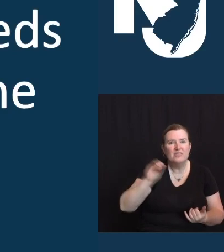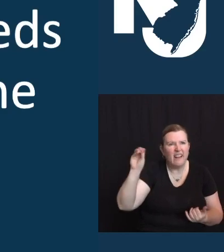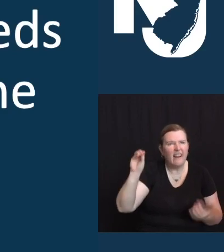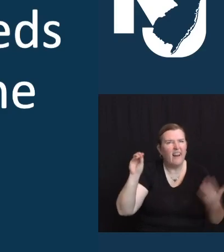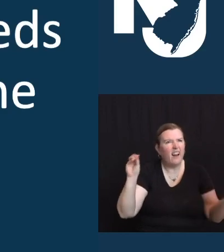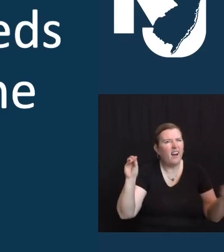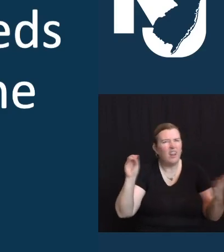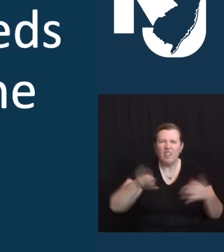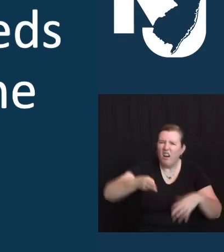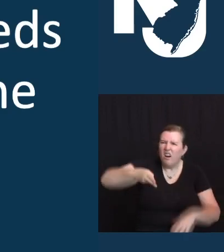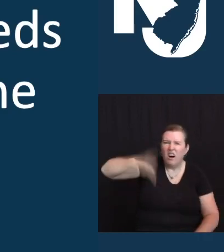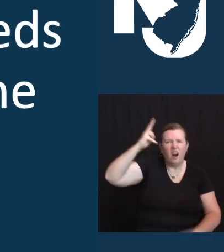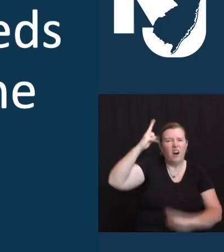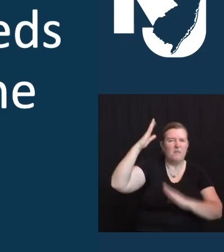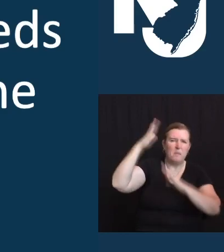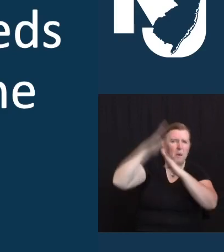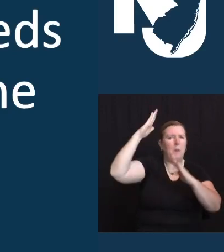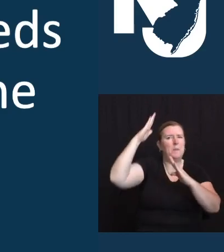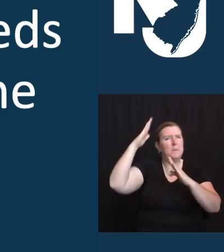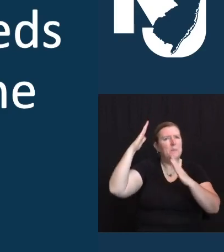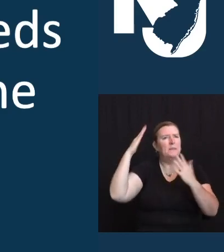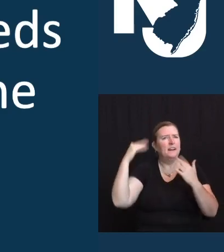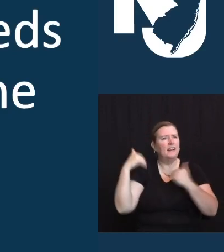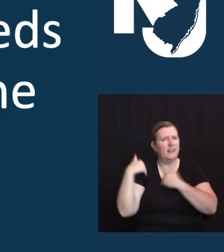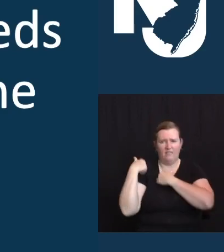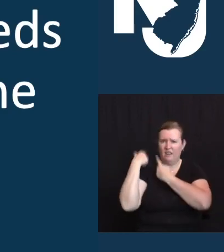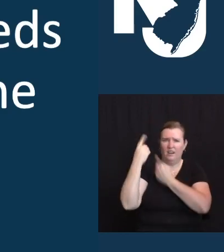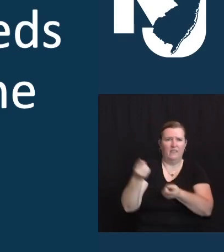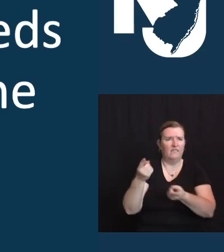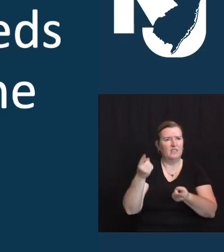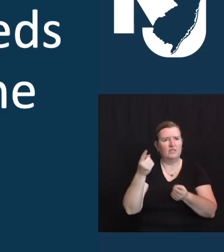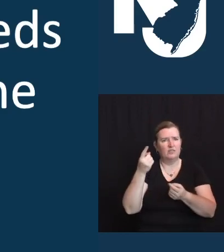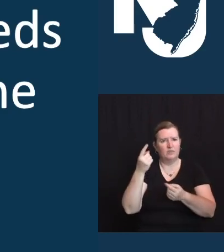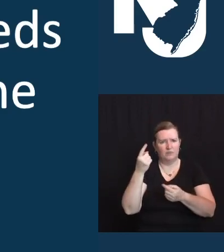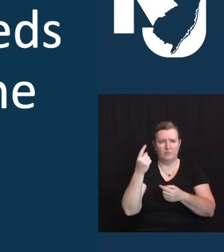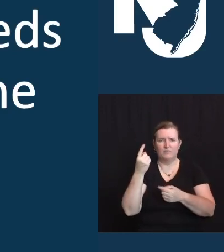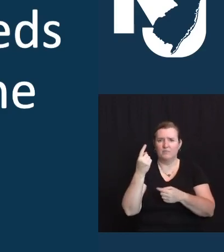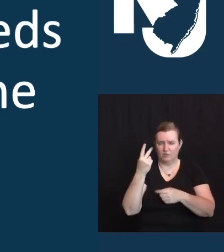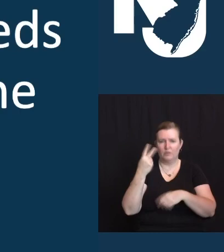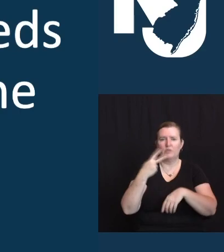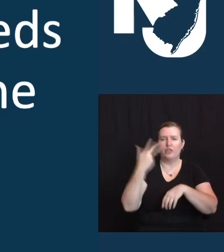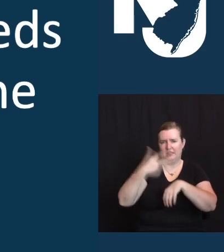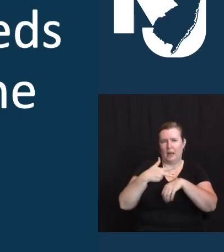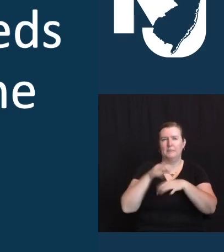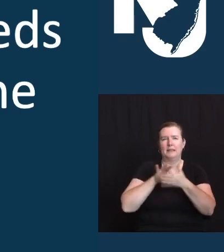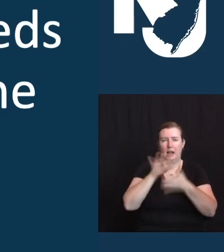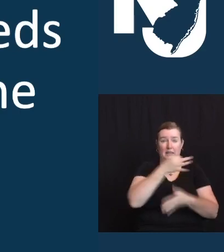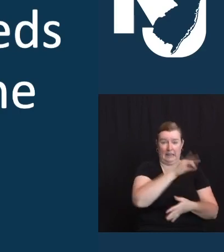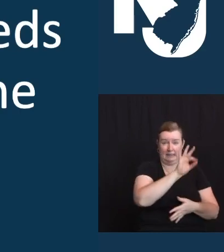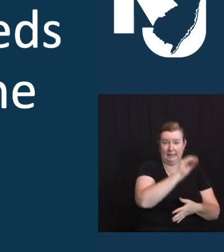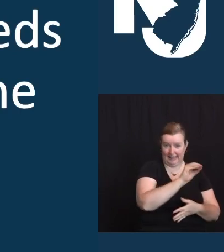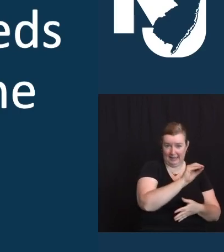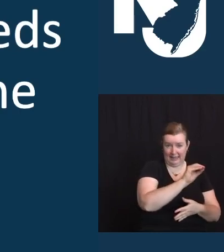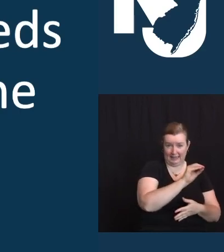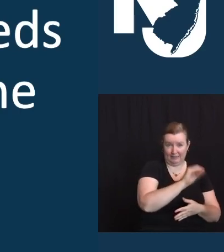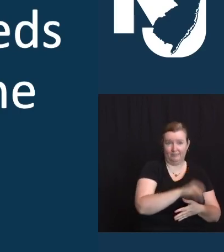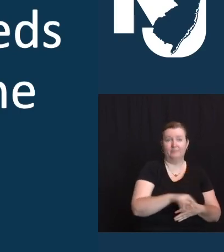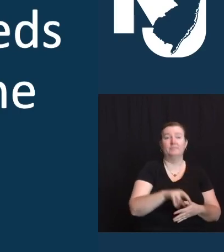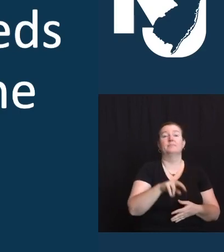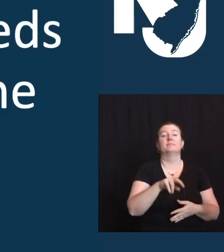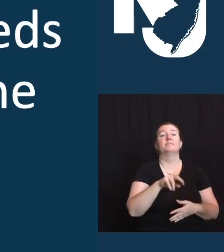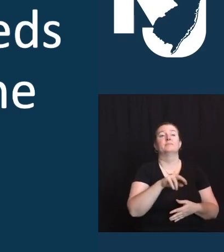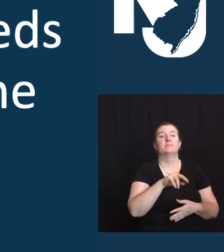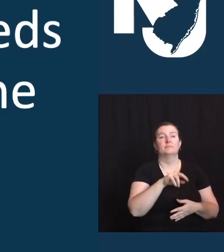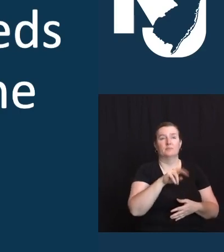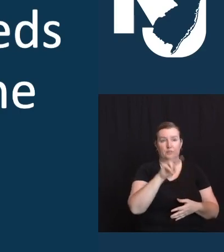achieved in the past 4 censuses going back to 1990. And because so many of you are also working with census